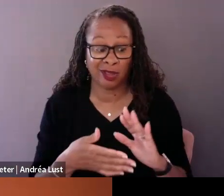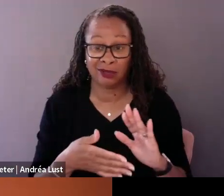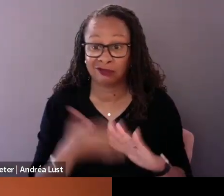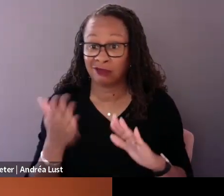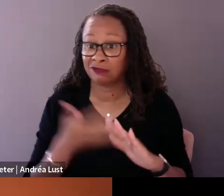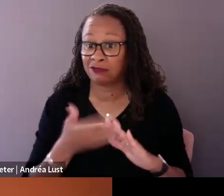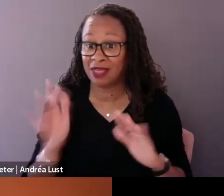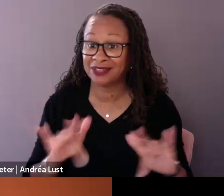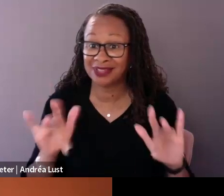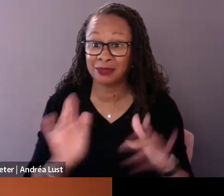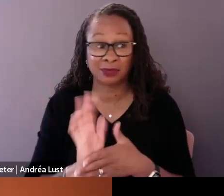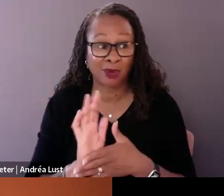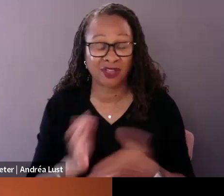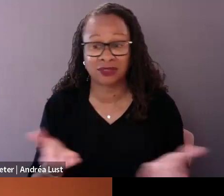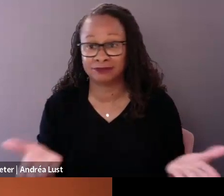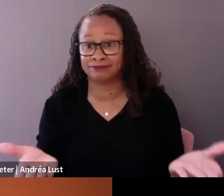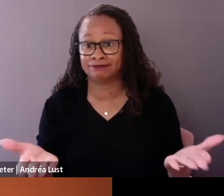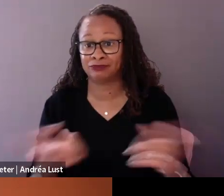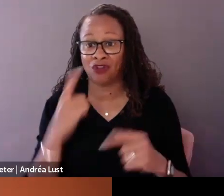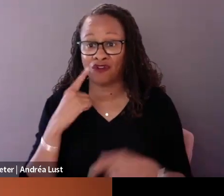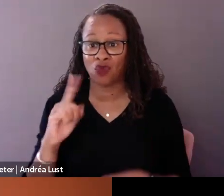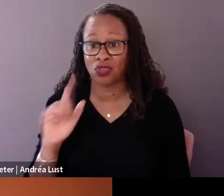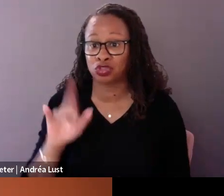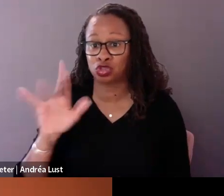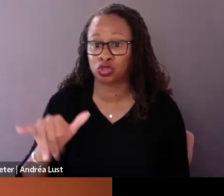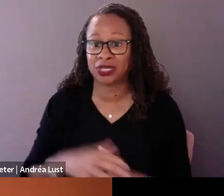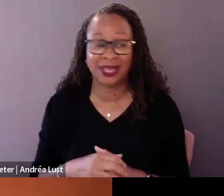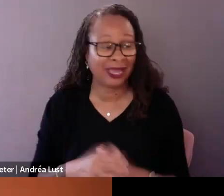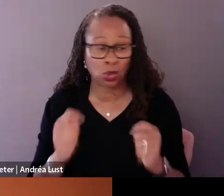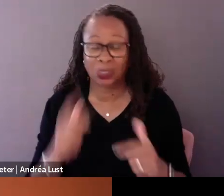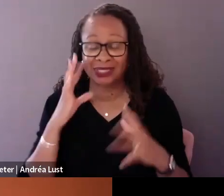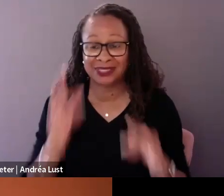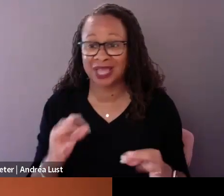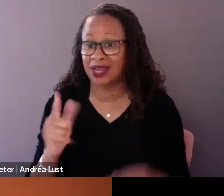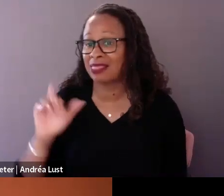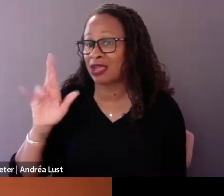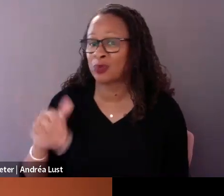jury, who quickly decided that Larry was guilty on all counts.